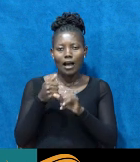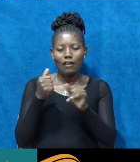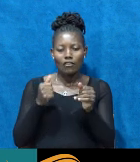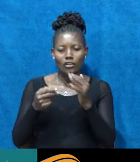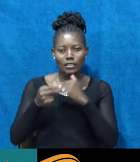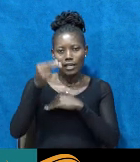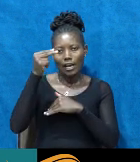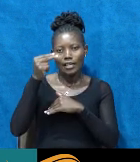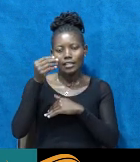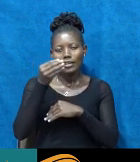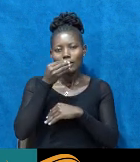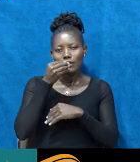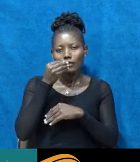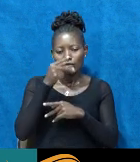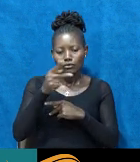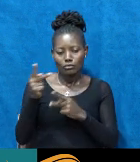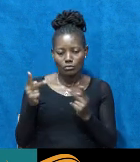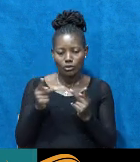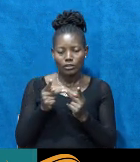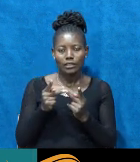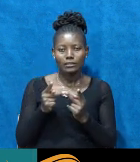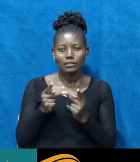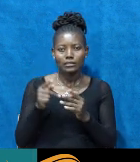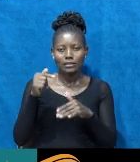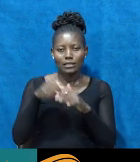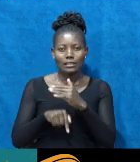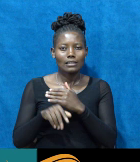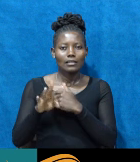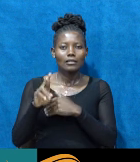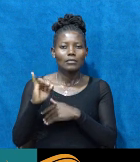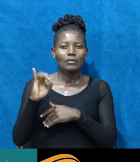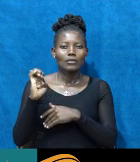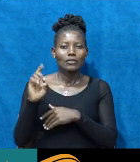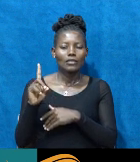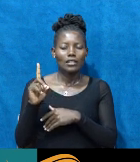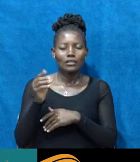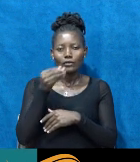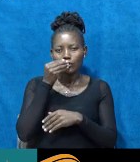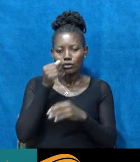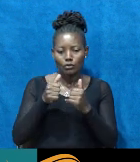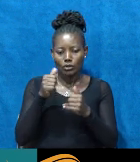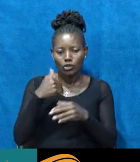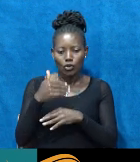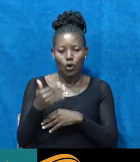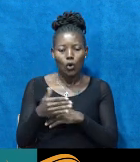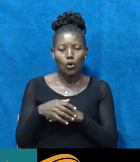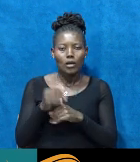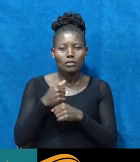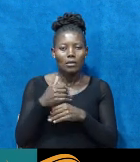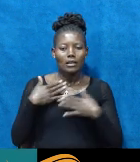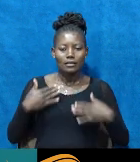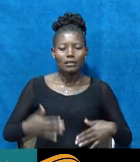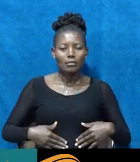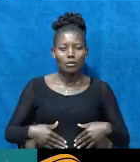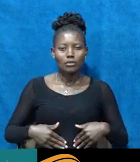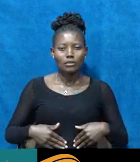highly processed foods, deep fried kind of foods, which will usually trigger the body to release excessive